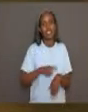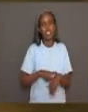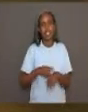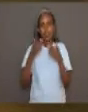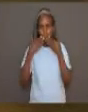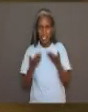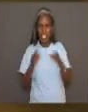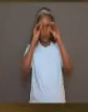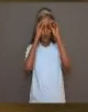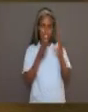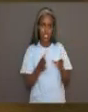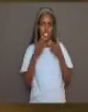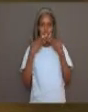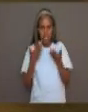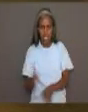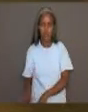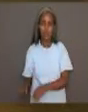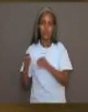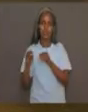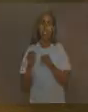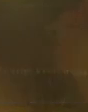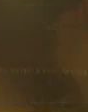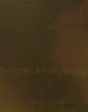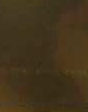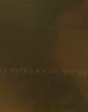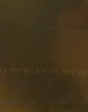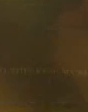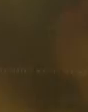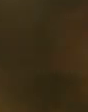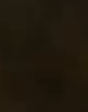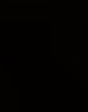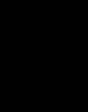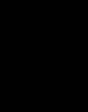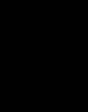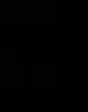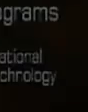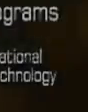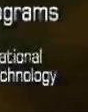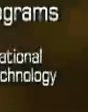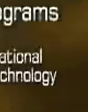Until next time, thank you, teacher. Thank you, students.